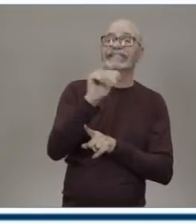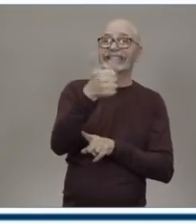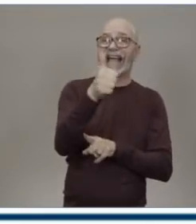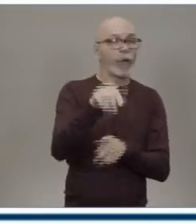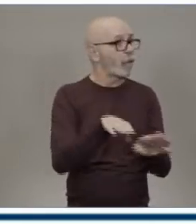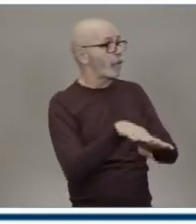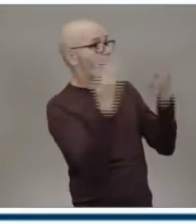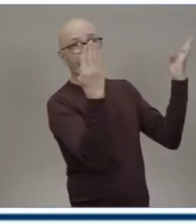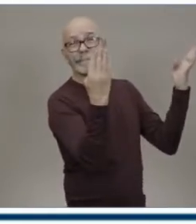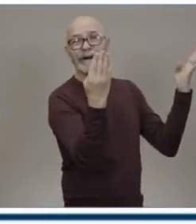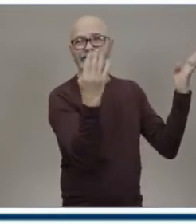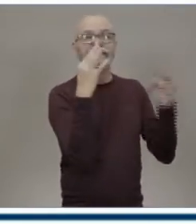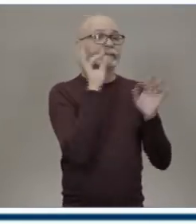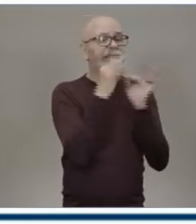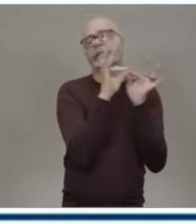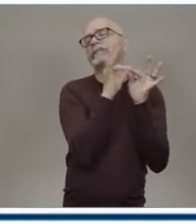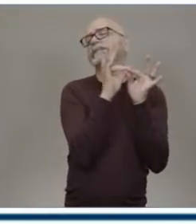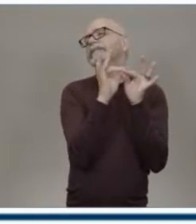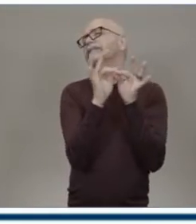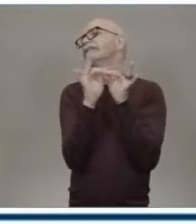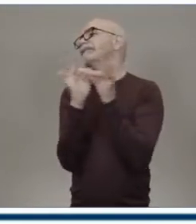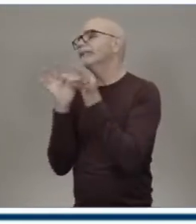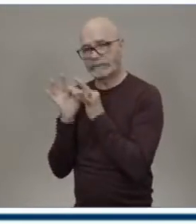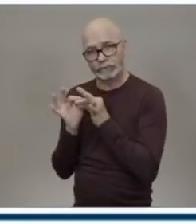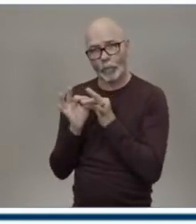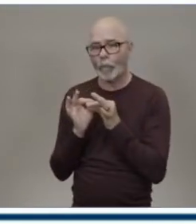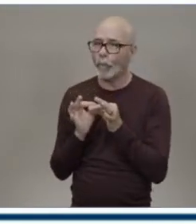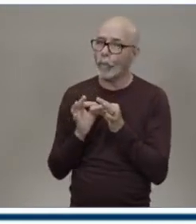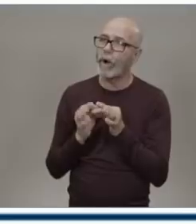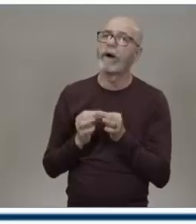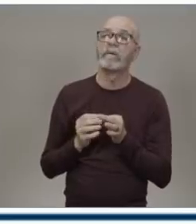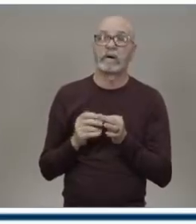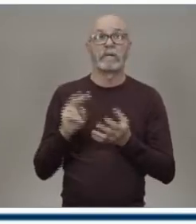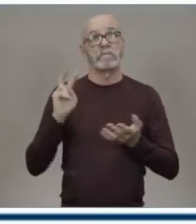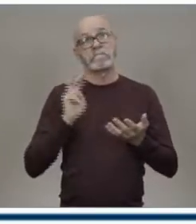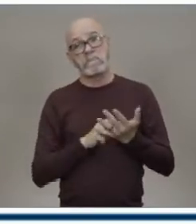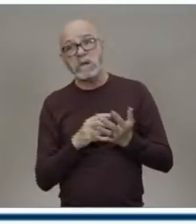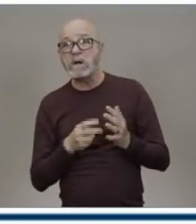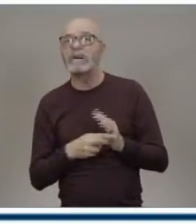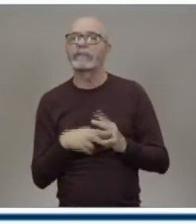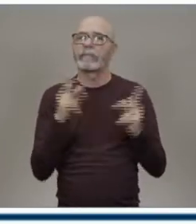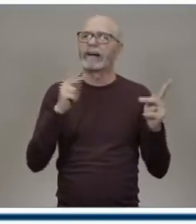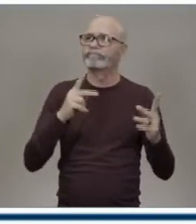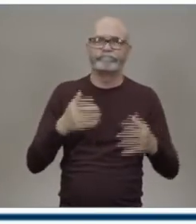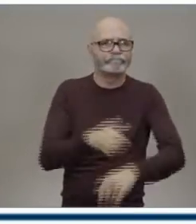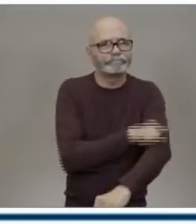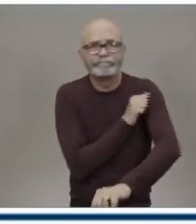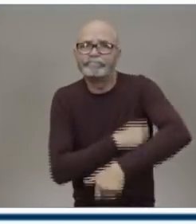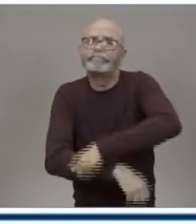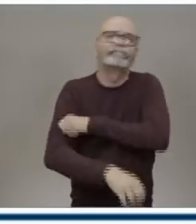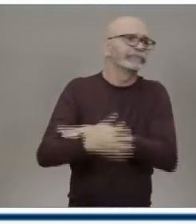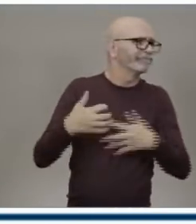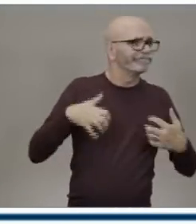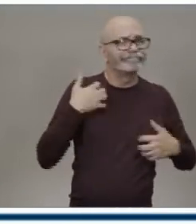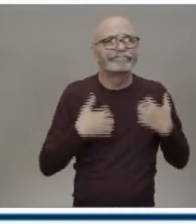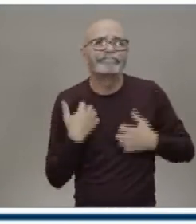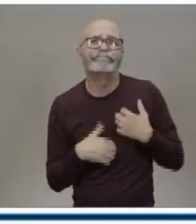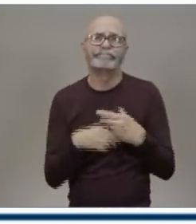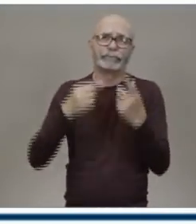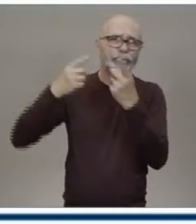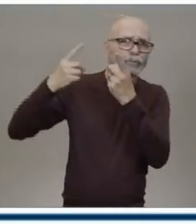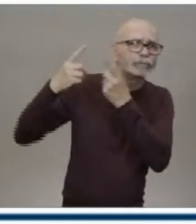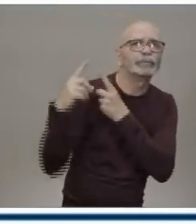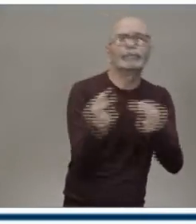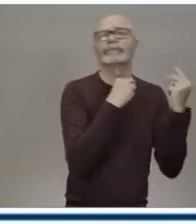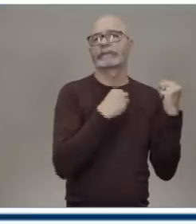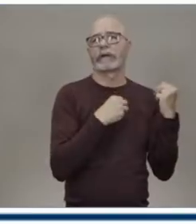is a tribute to many people's innovation and hard work, and we're on the cutting edge of this in the country,